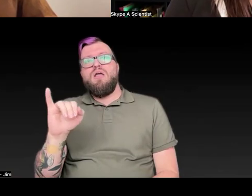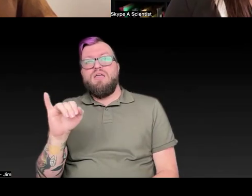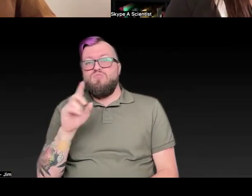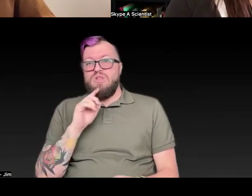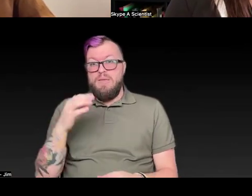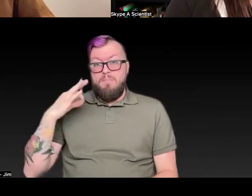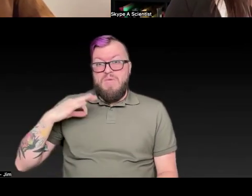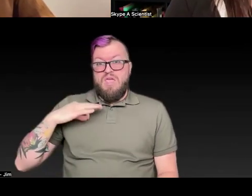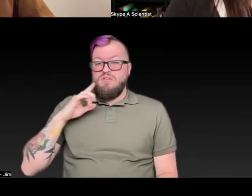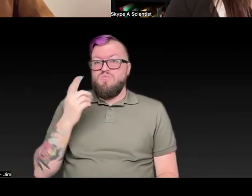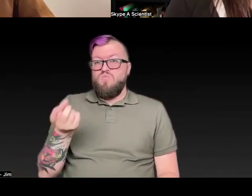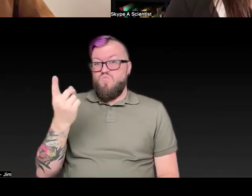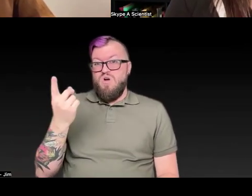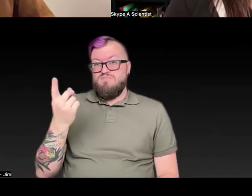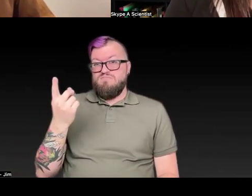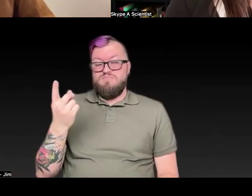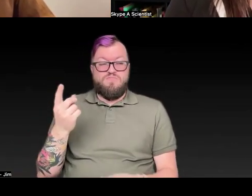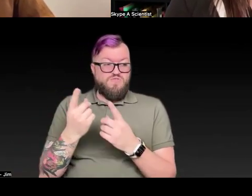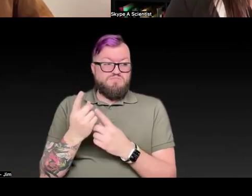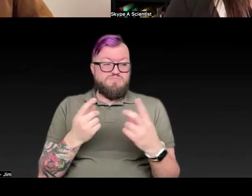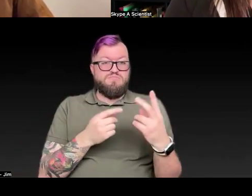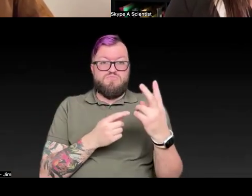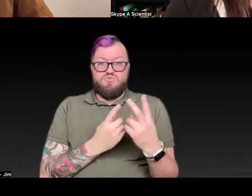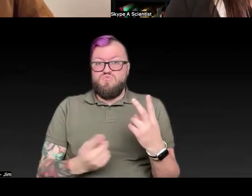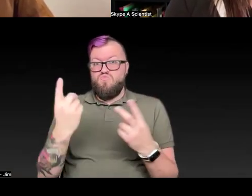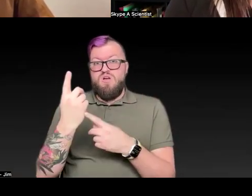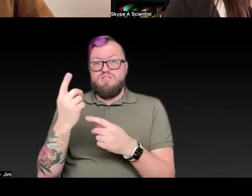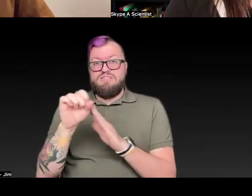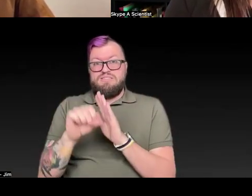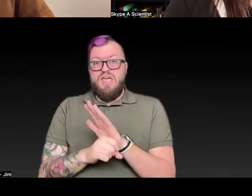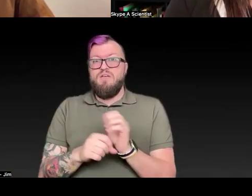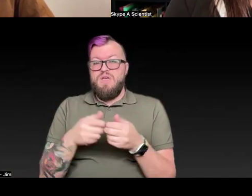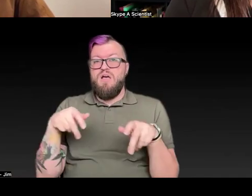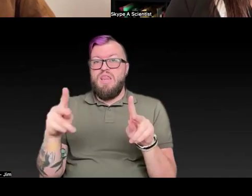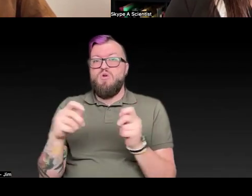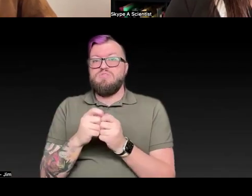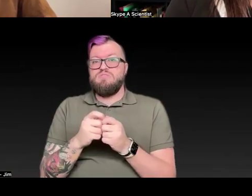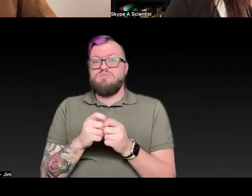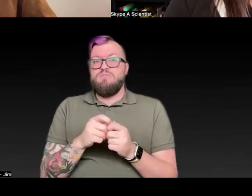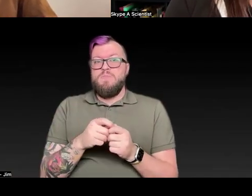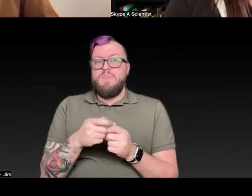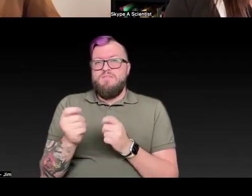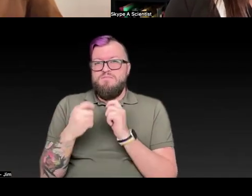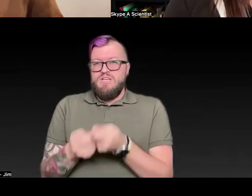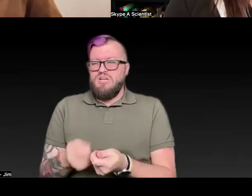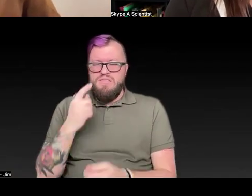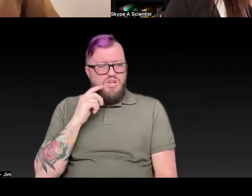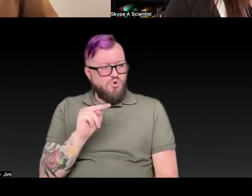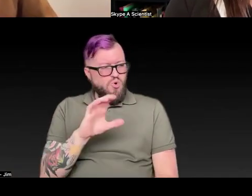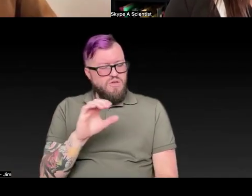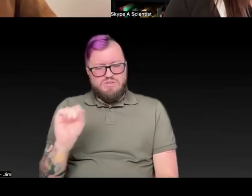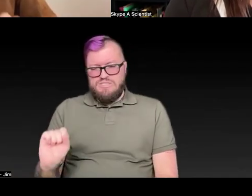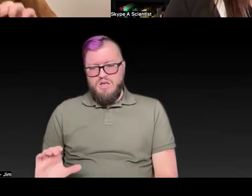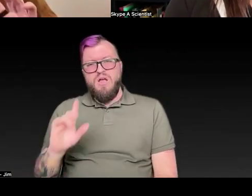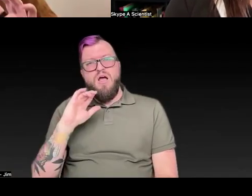that allow commercial eel fishing. The Oh, other is either North or South Carolina. I can't remember which one. cool.